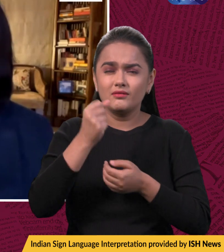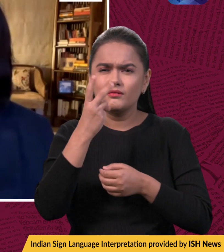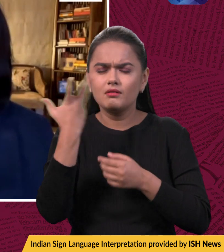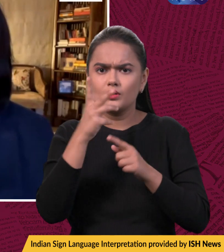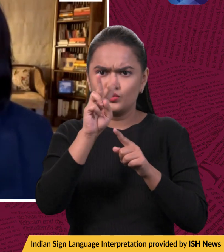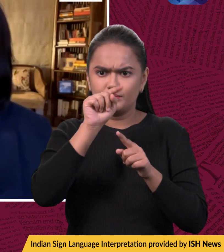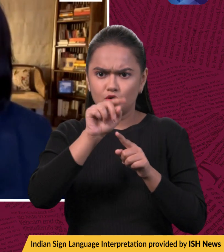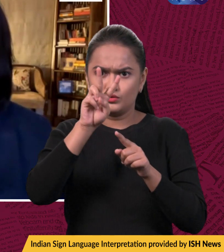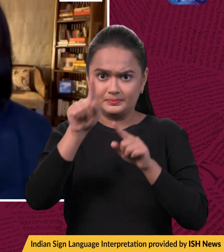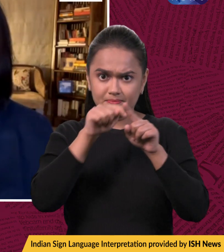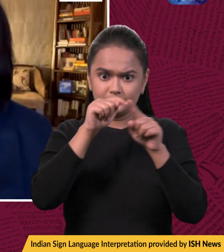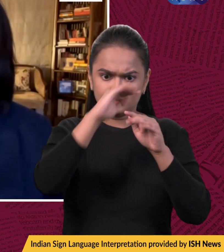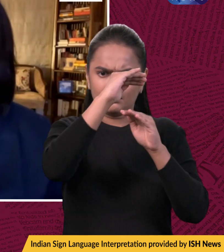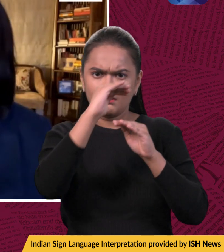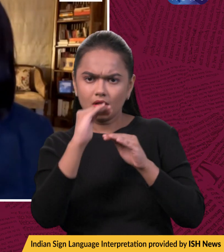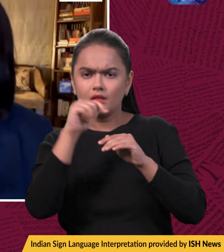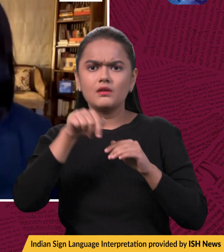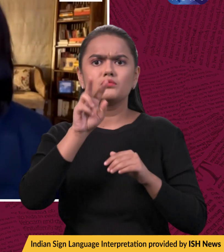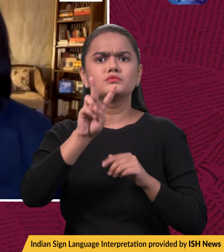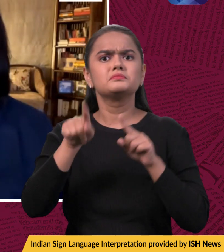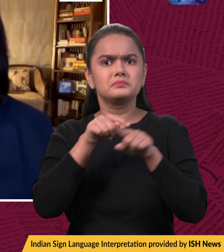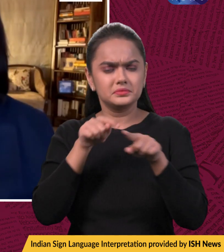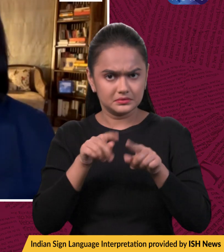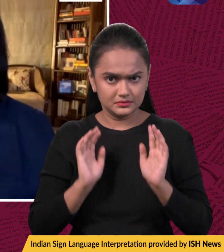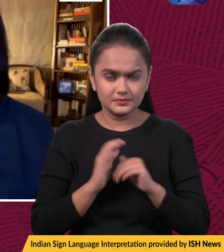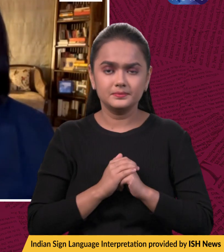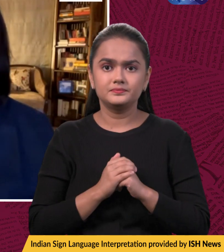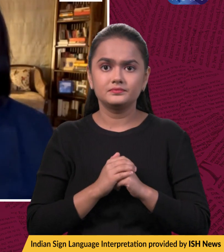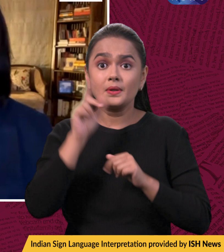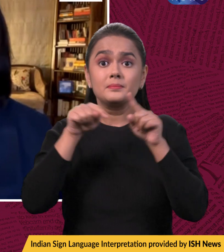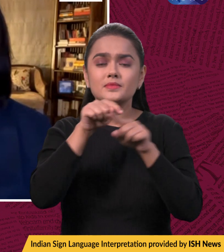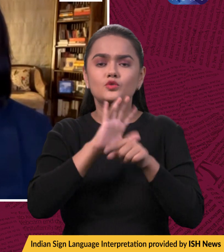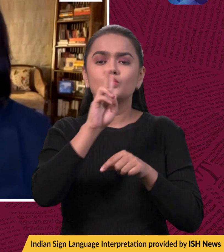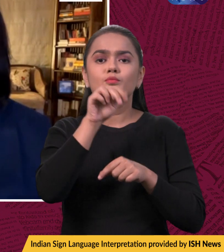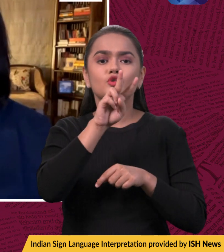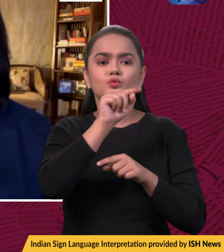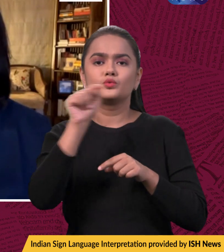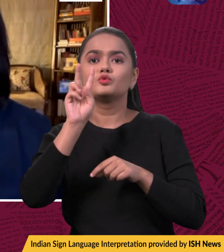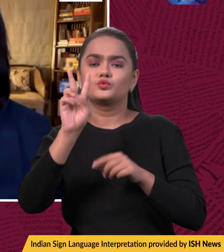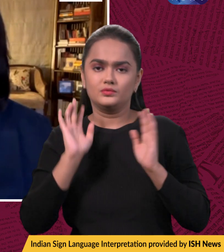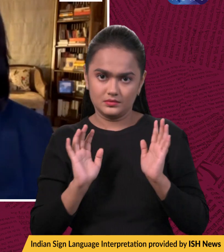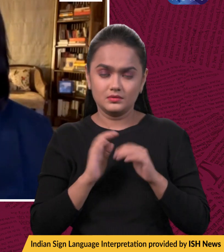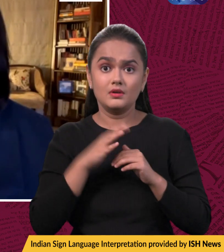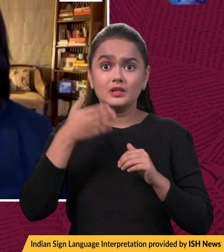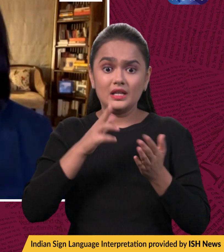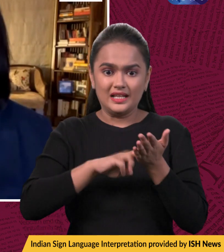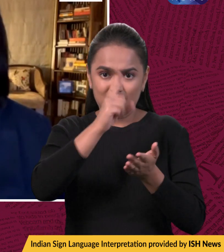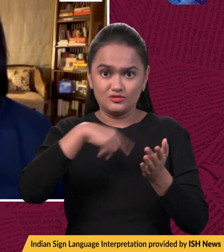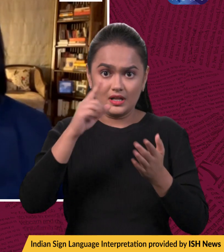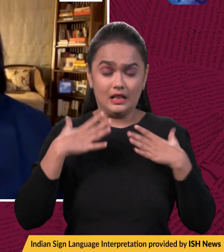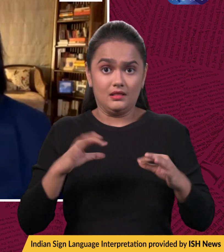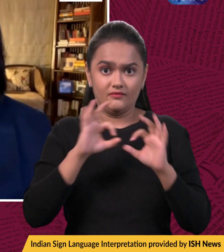has declined from 2.2 to just 2. This is according to data from the National Family Health Survey